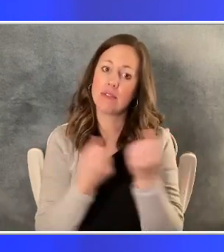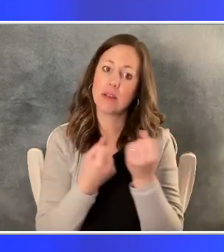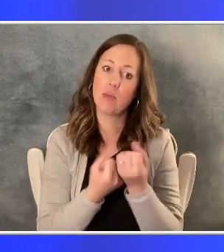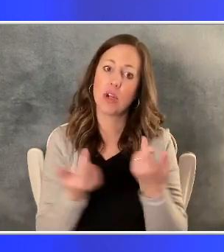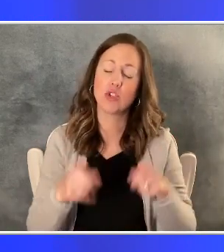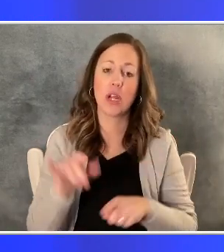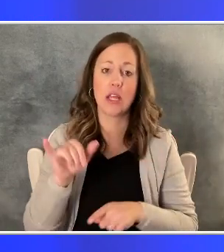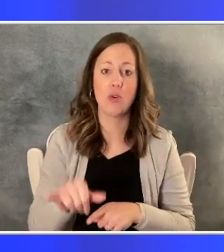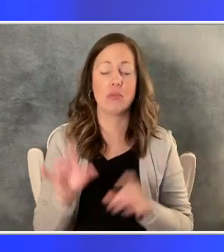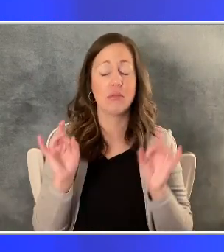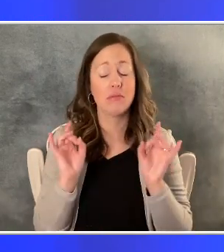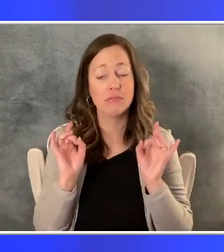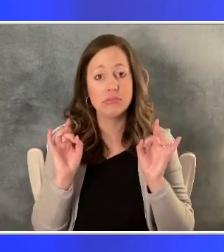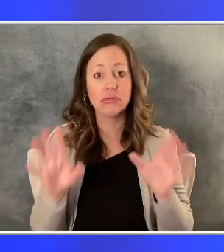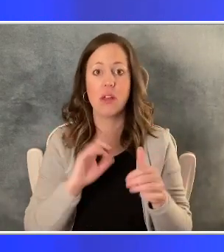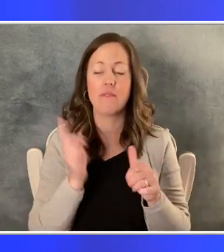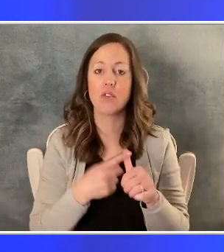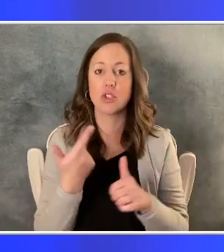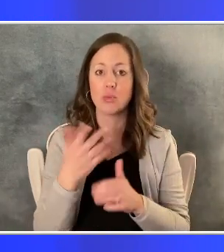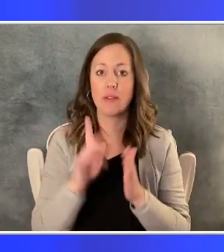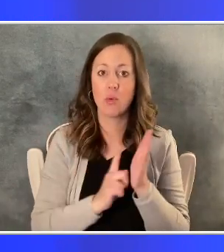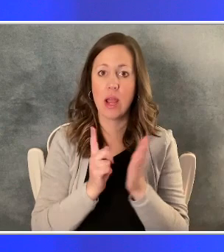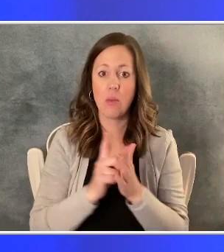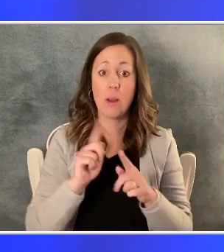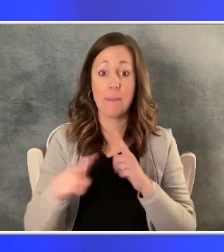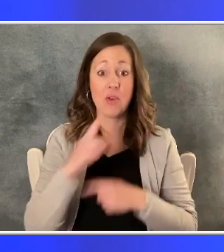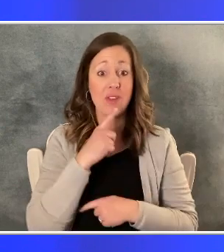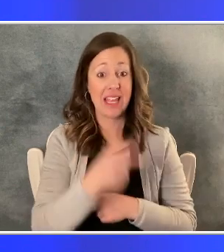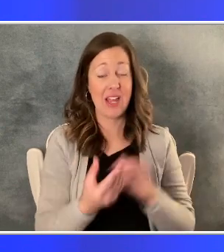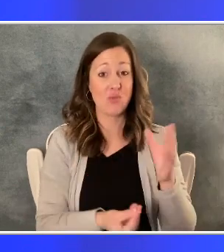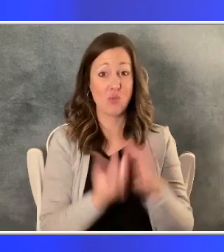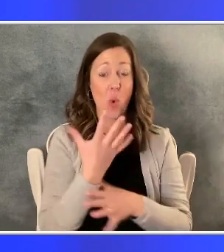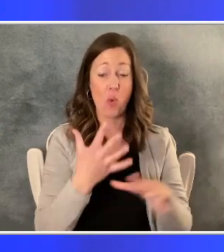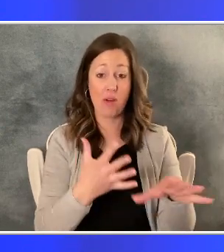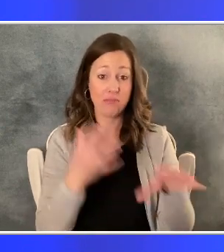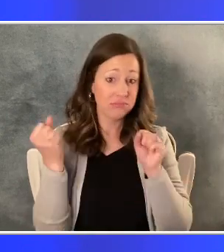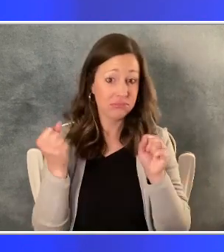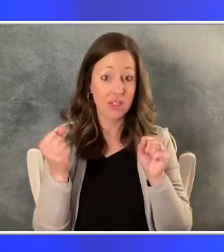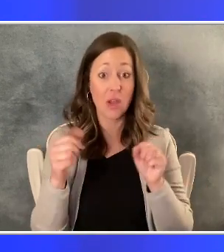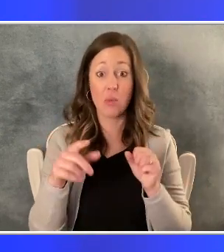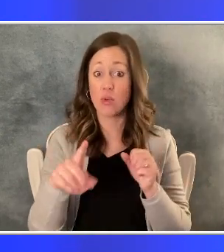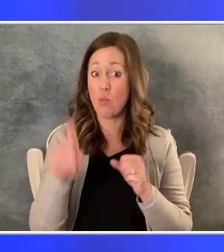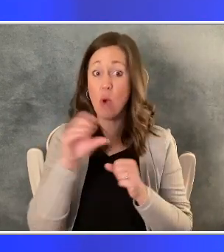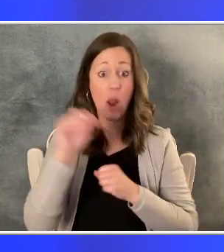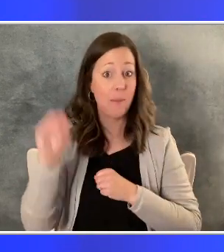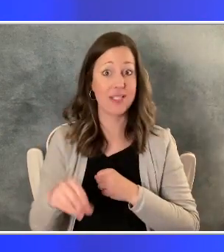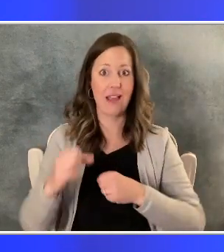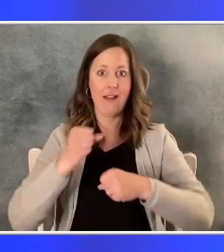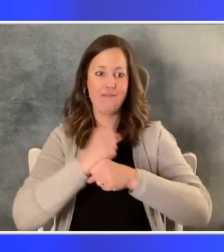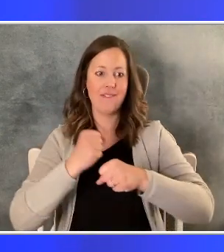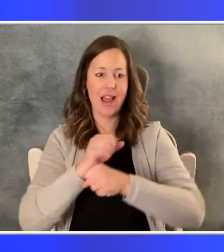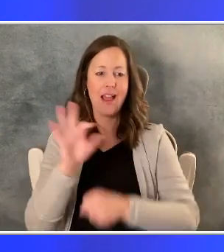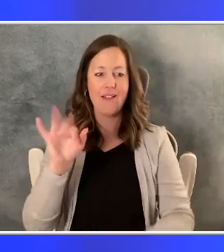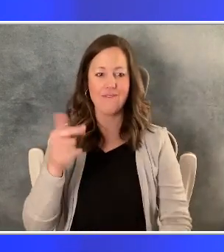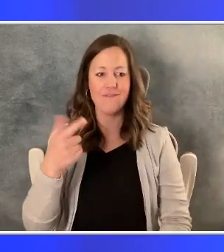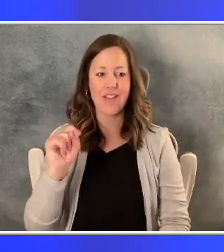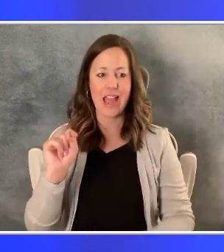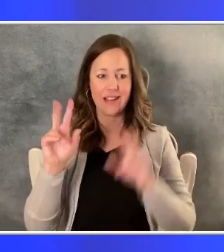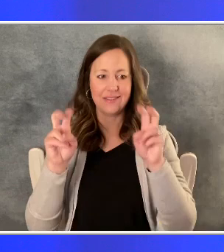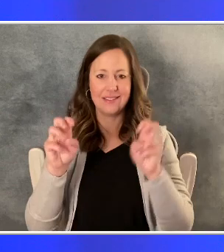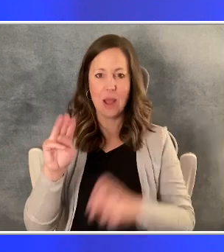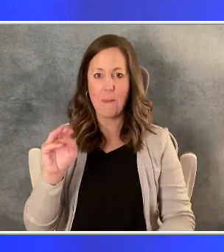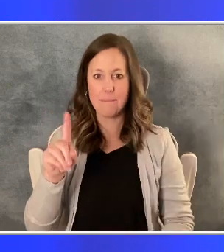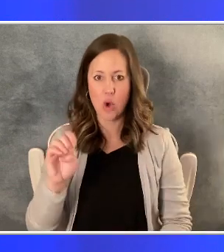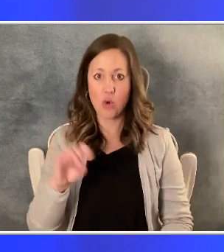24 hours. But because it advanced so rapidly, it was 100% fight mode. Once we knew that we had a plan and what we were going to do, we had to be there